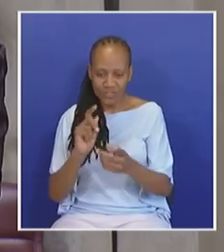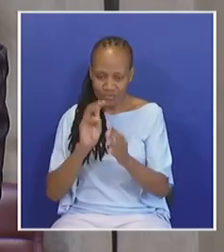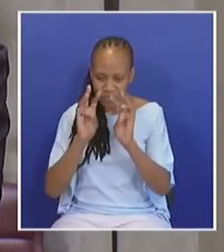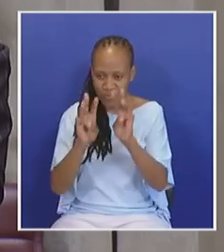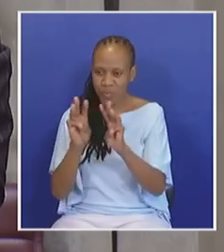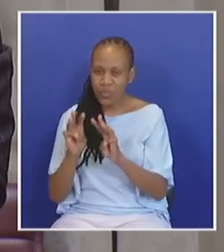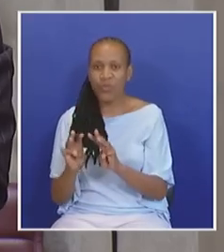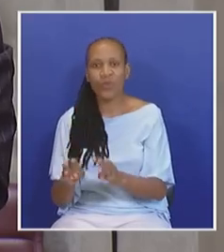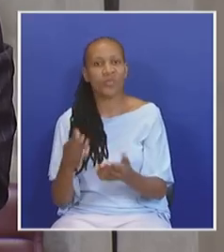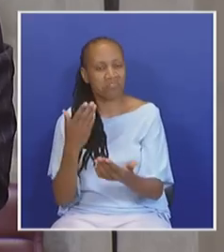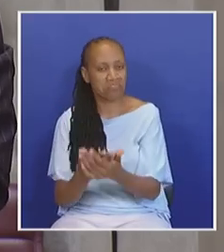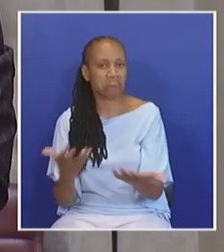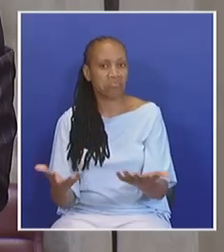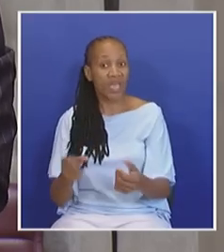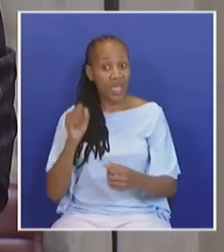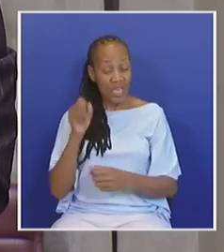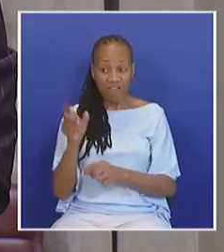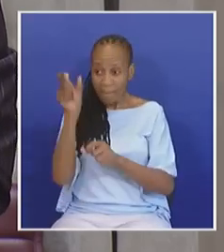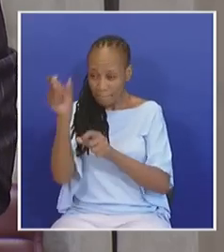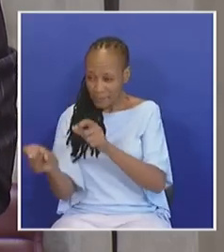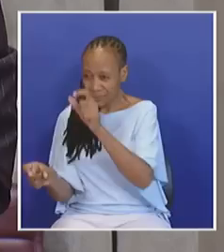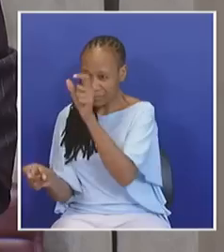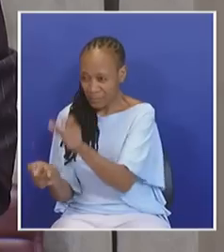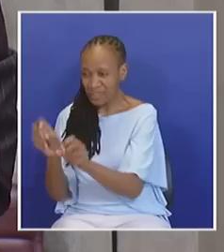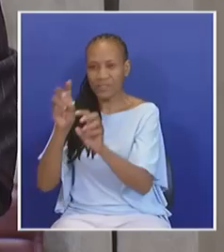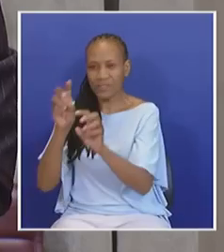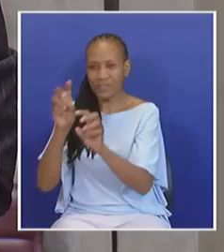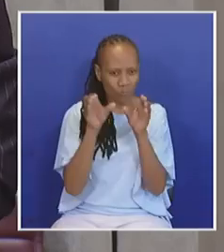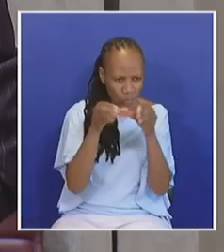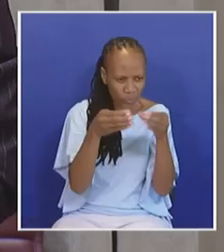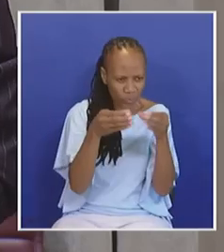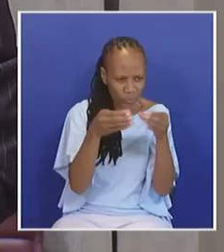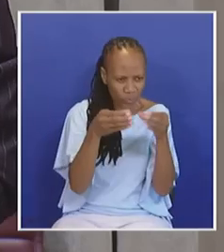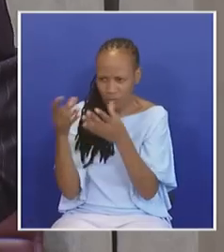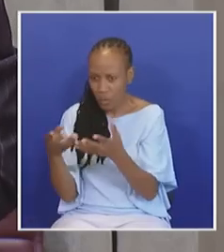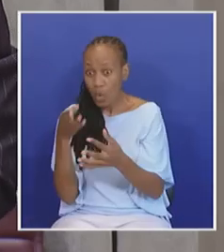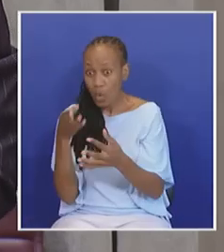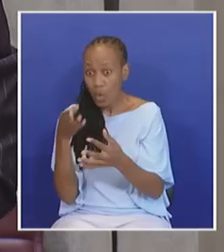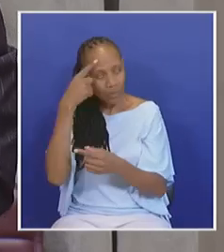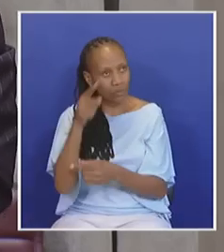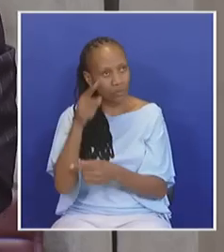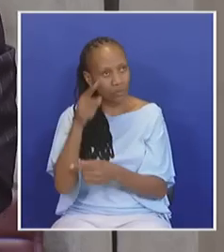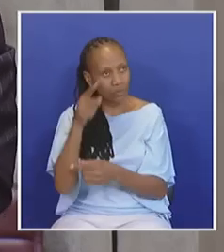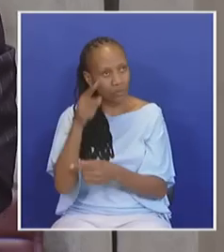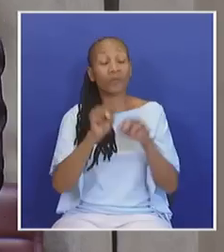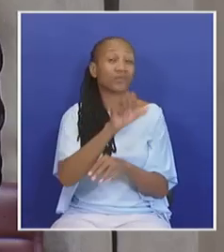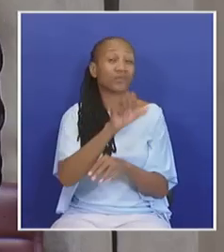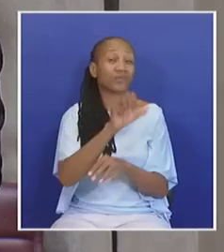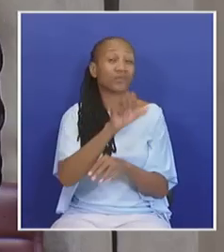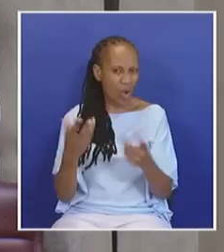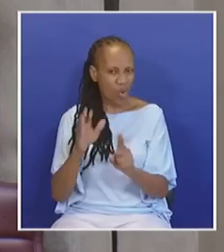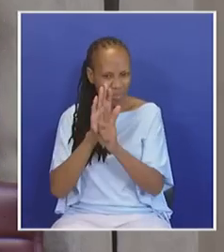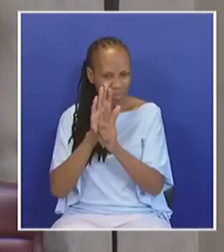We must hold accountable all individuals and organizations violating the dignity of fellow citizens through racist